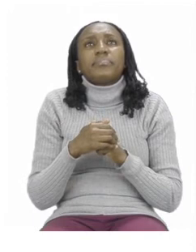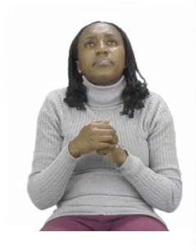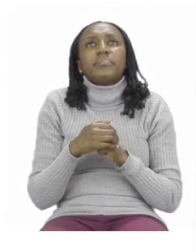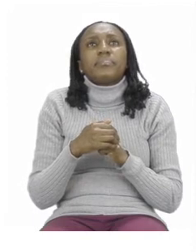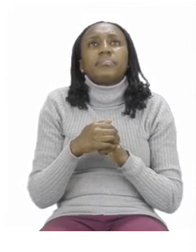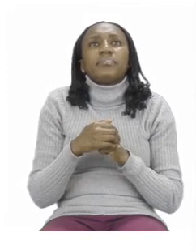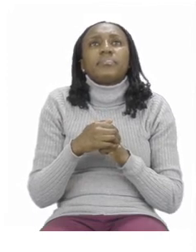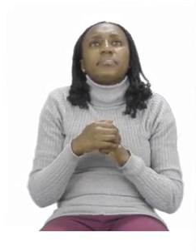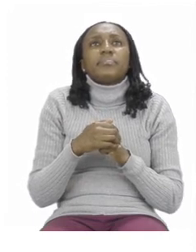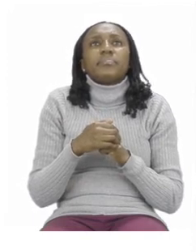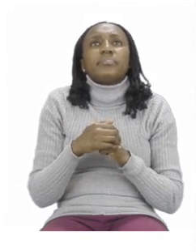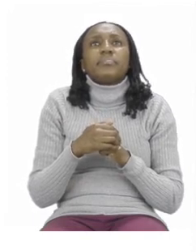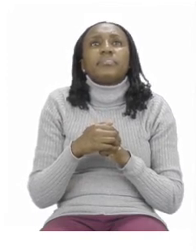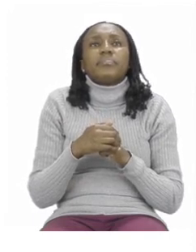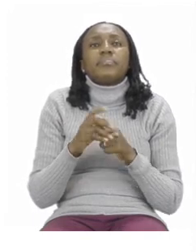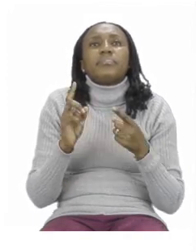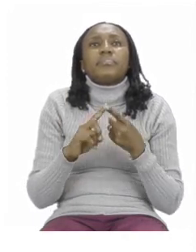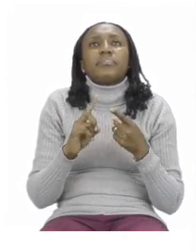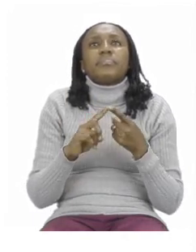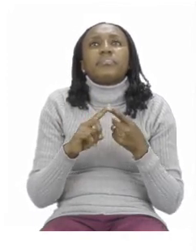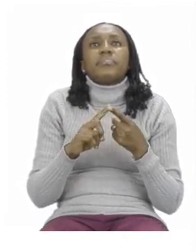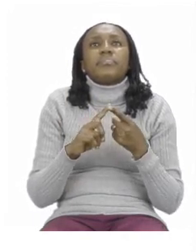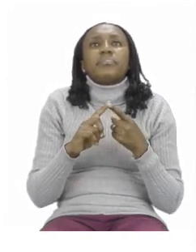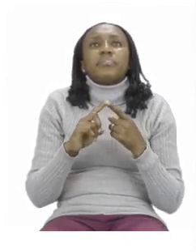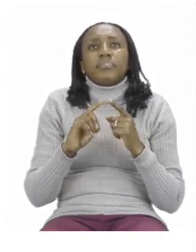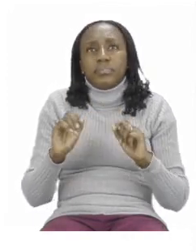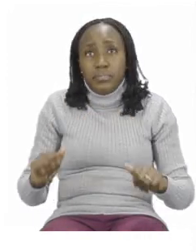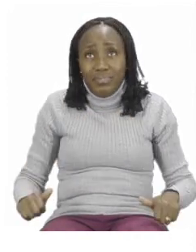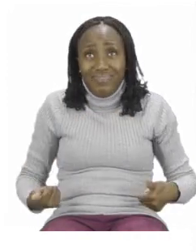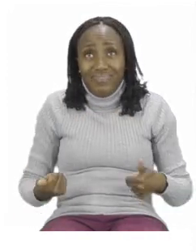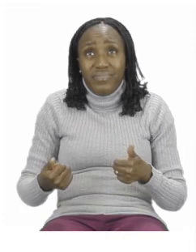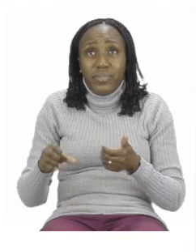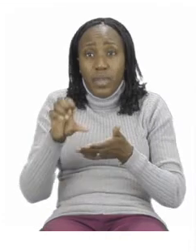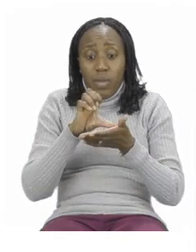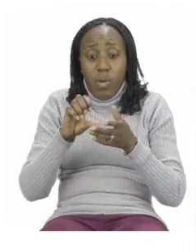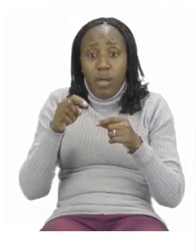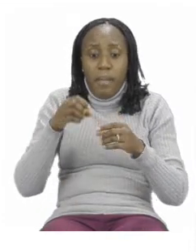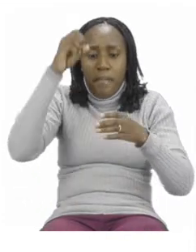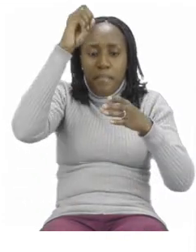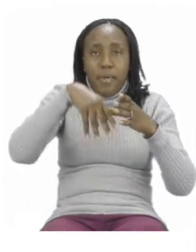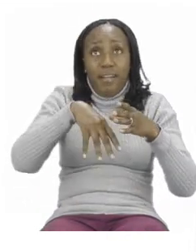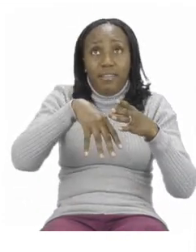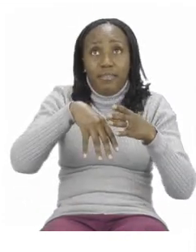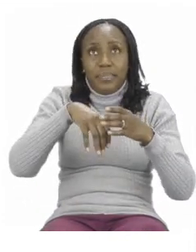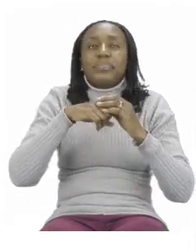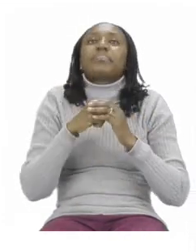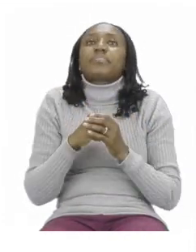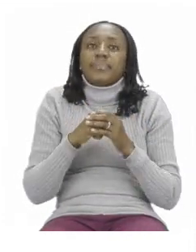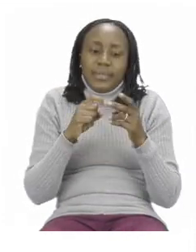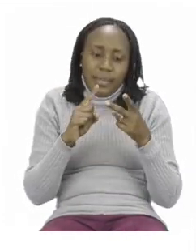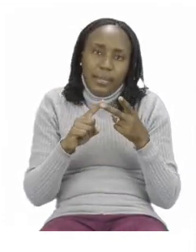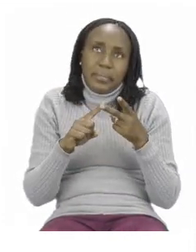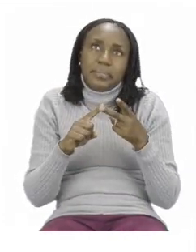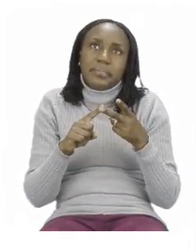first picture is a picture of a boy throwing rubbish in the bin. Then we have a